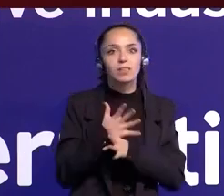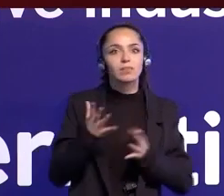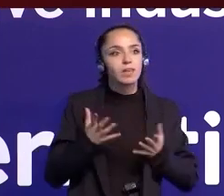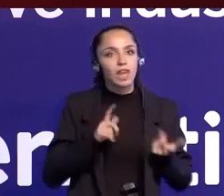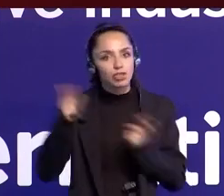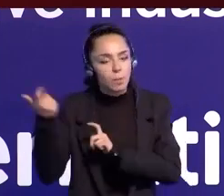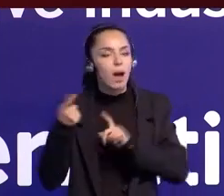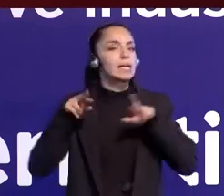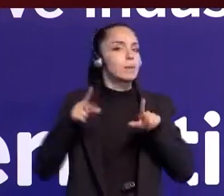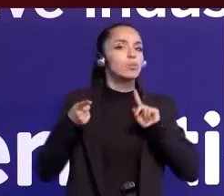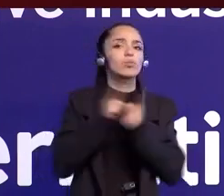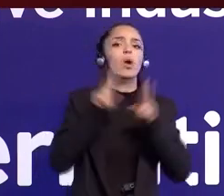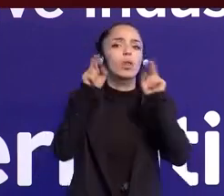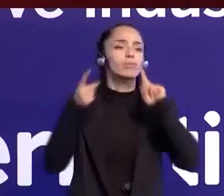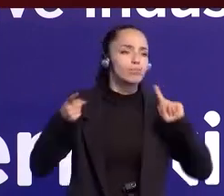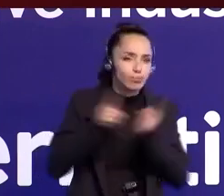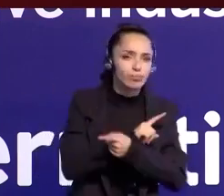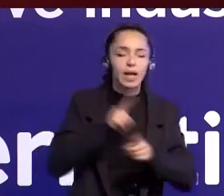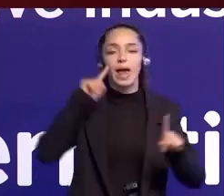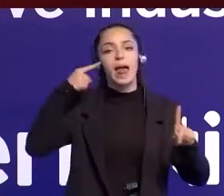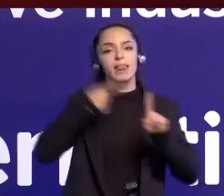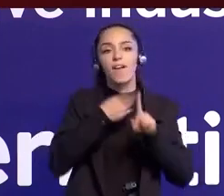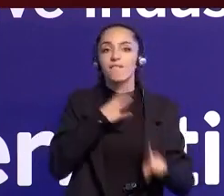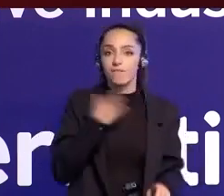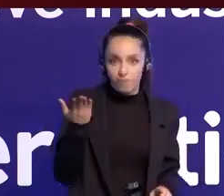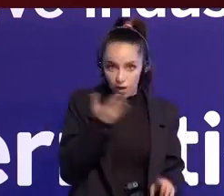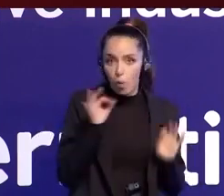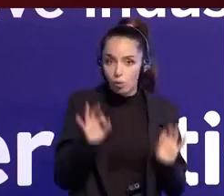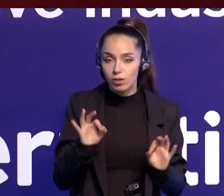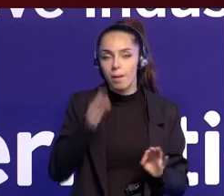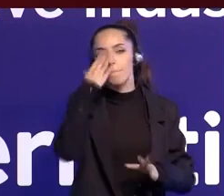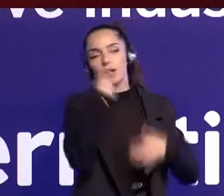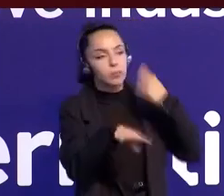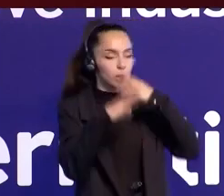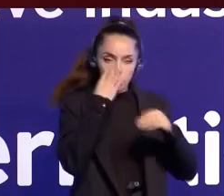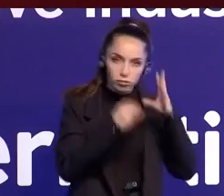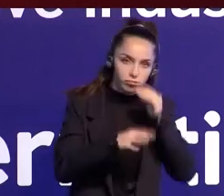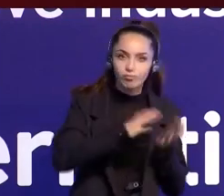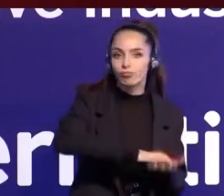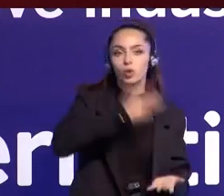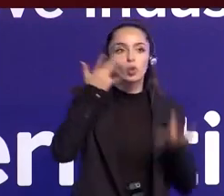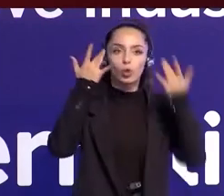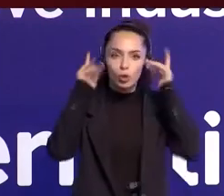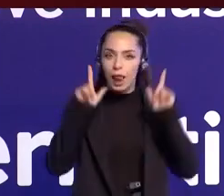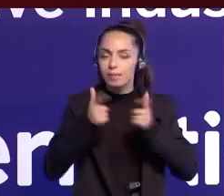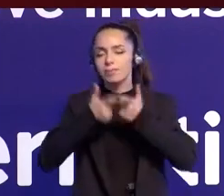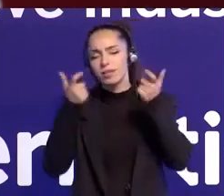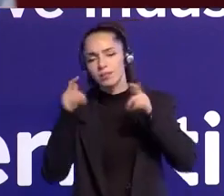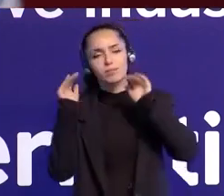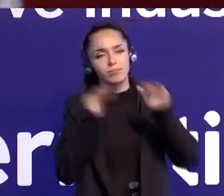any targeted donation to support particular cultural initiatives would also be much